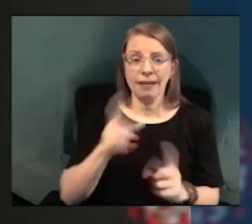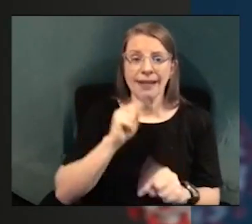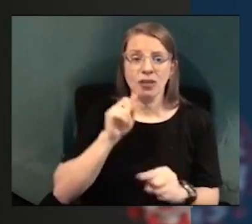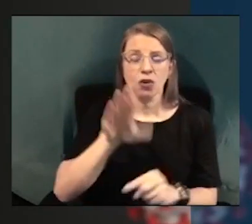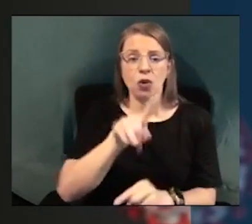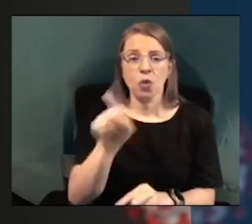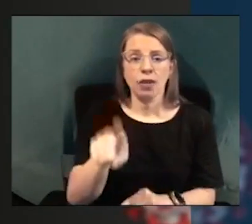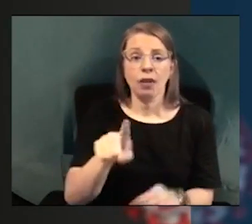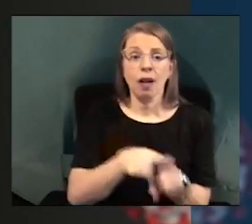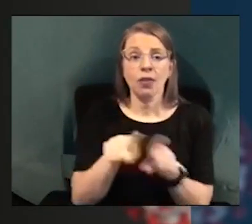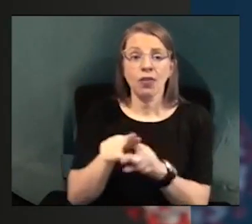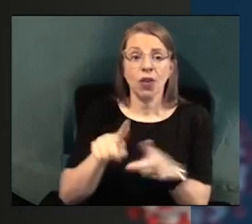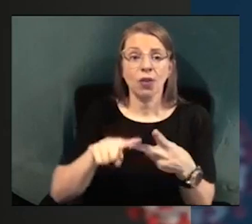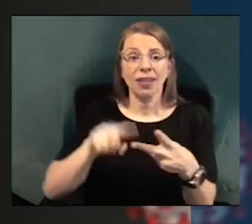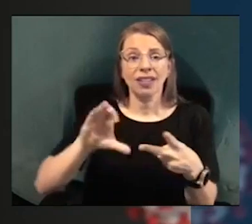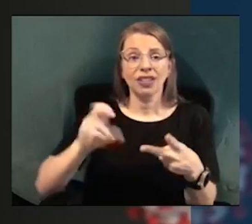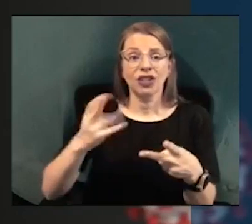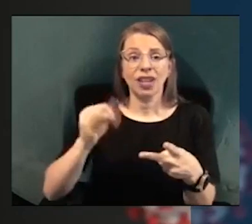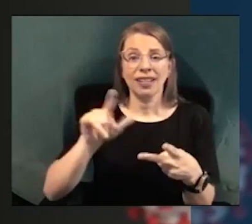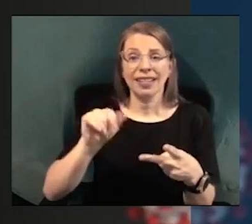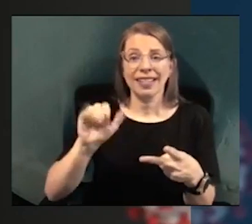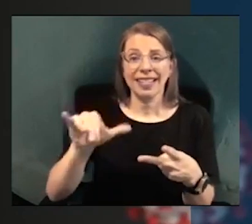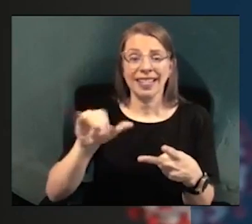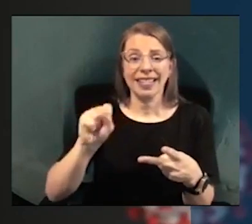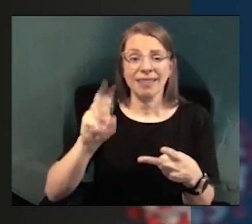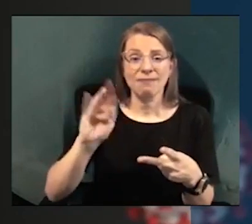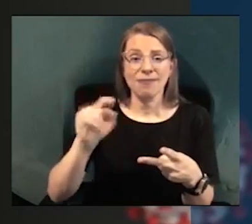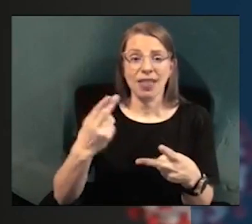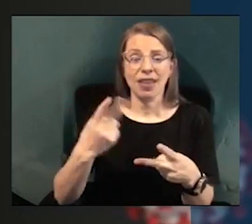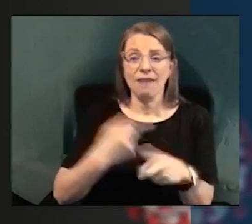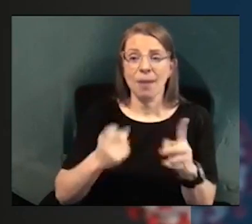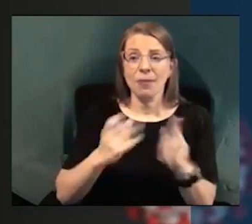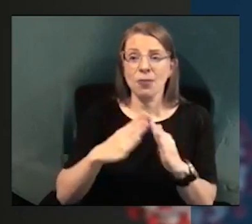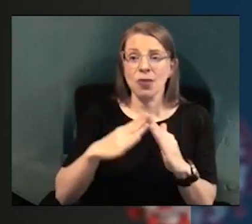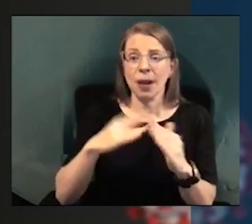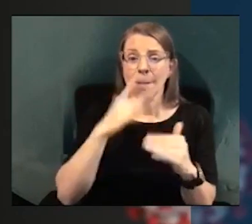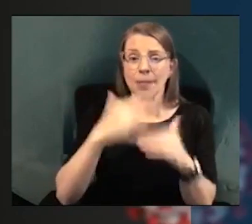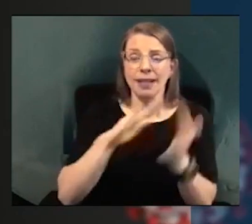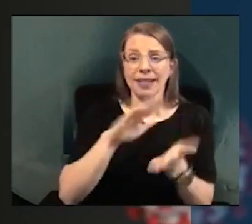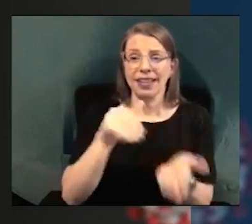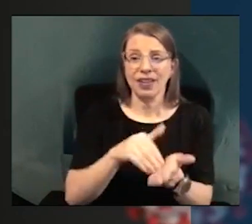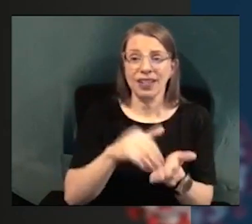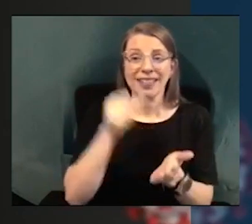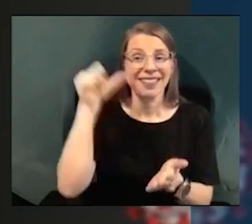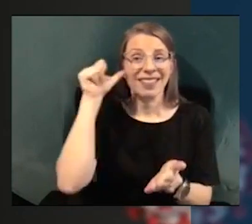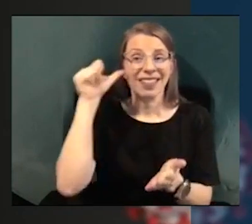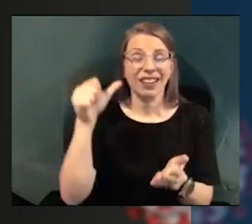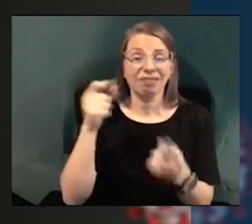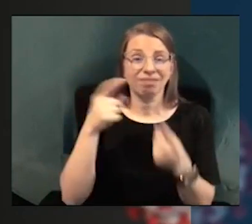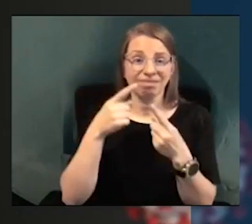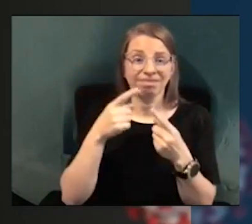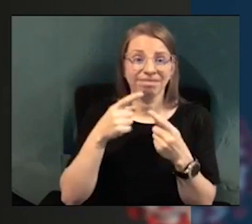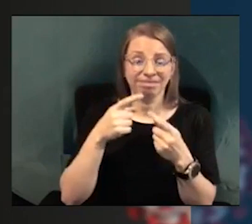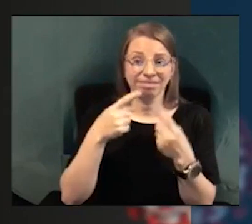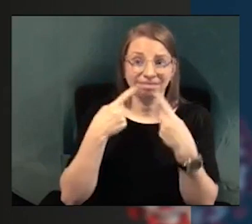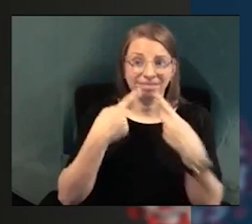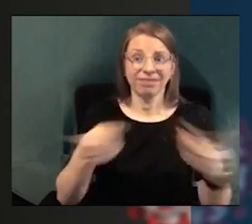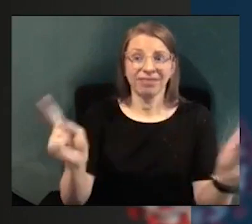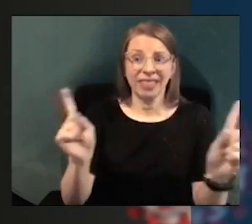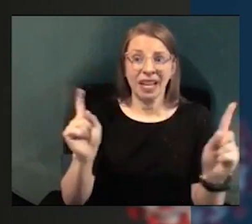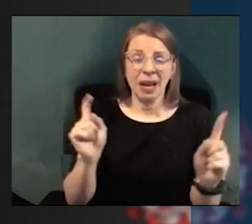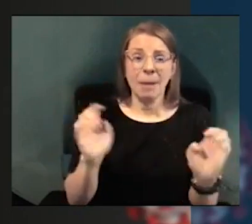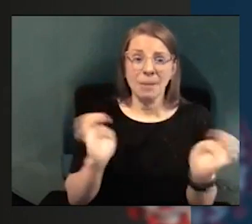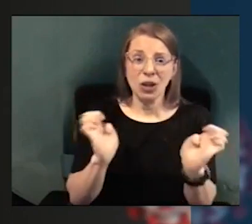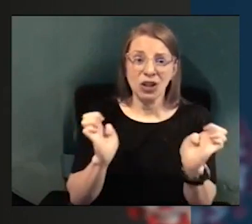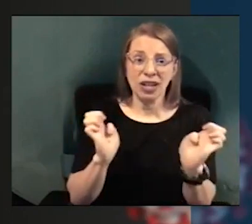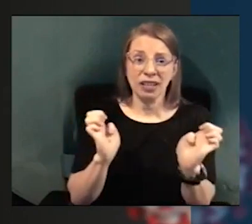also hear from Chelsea Smith with the Community Blood Center, who late yesterday issued a blood emergency. They were down to 3 days of blood